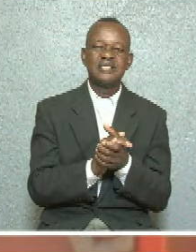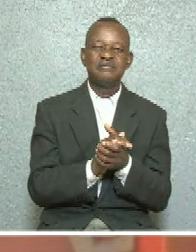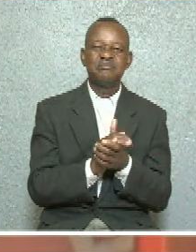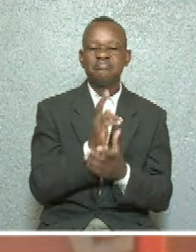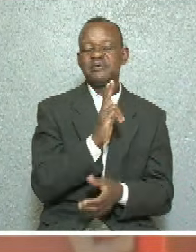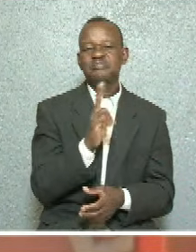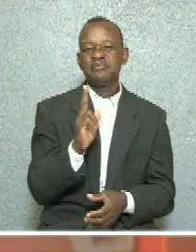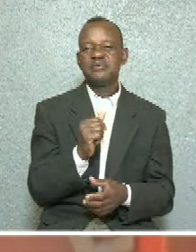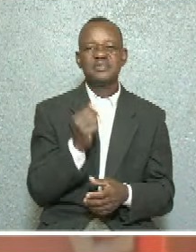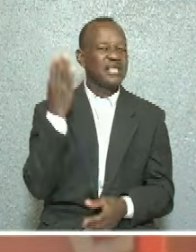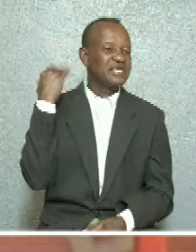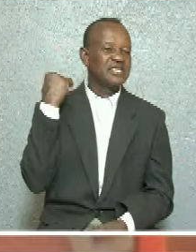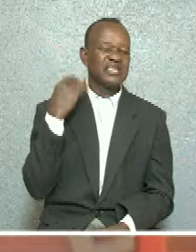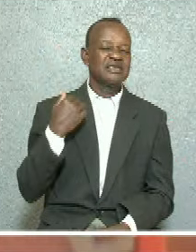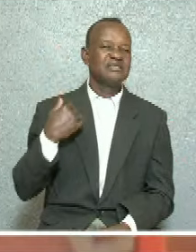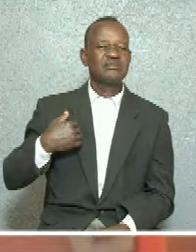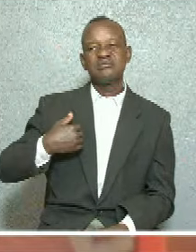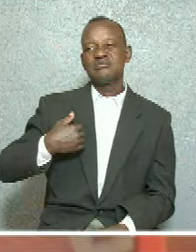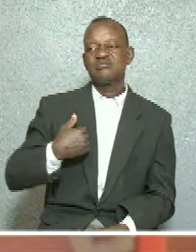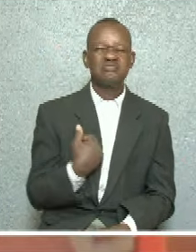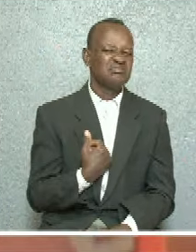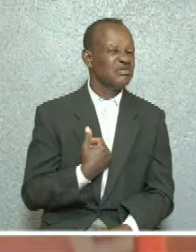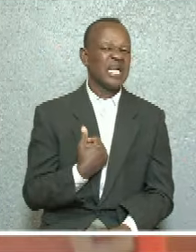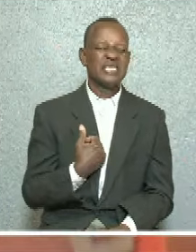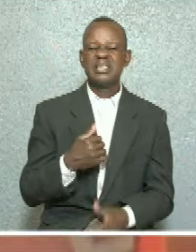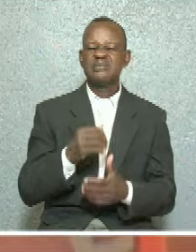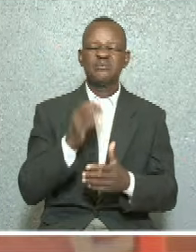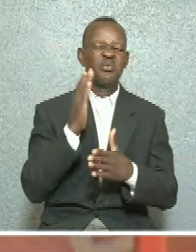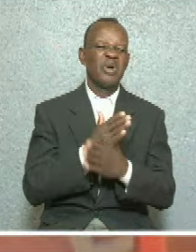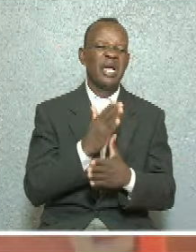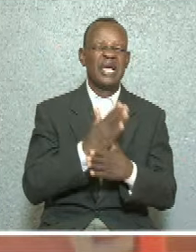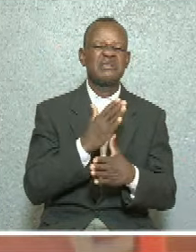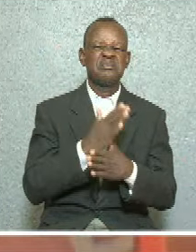of education they can.